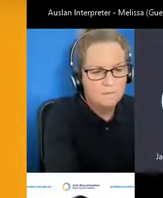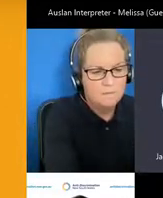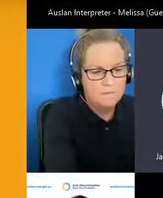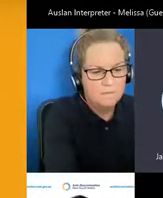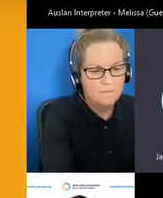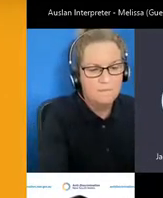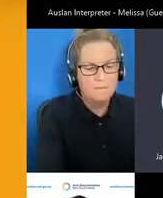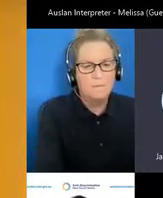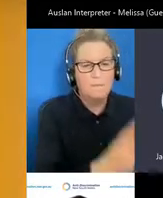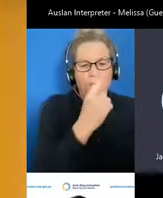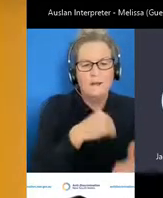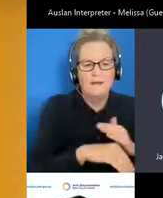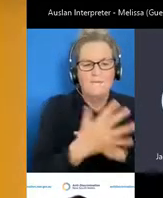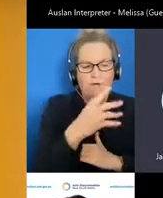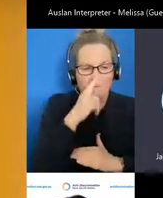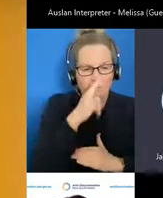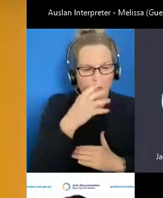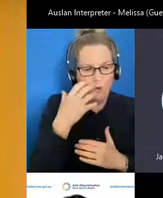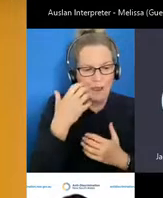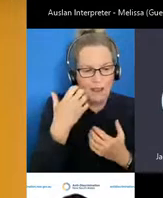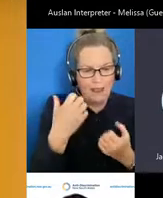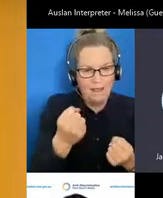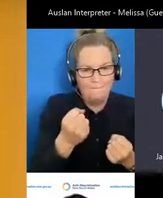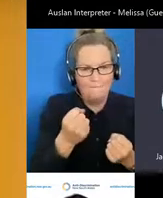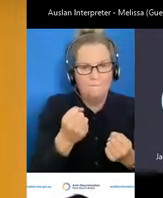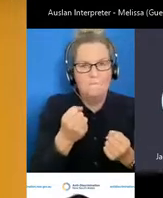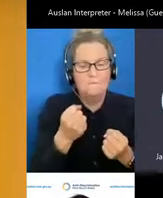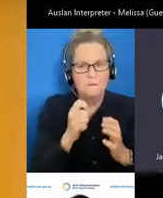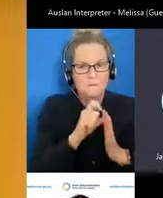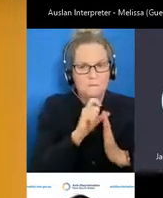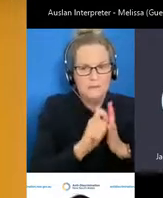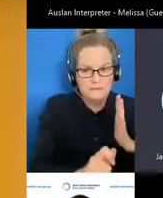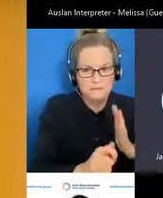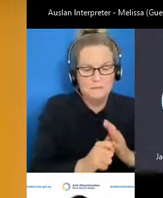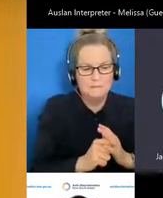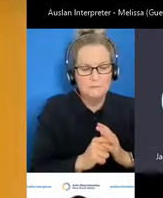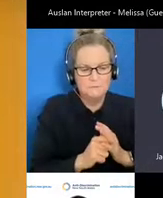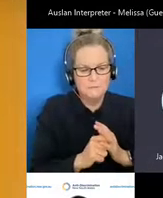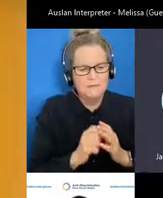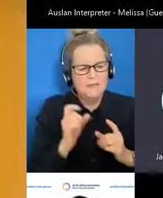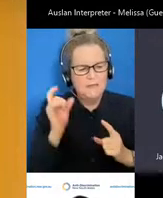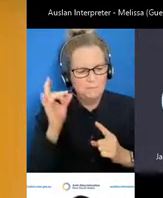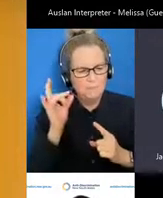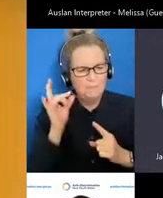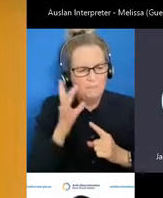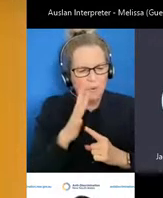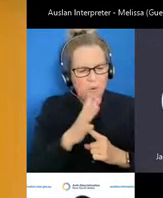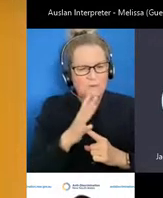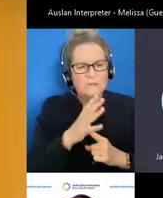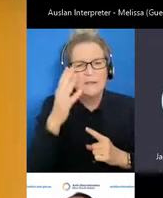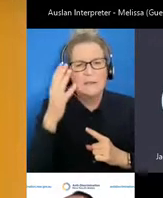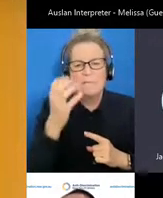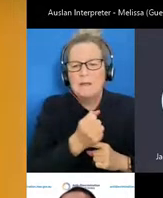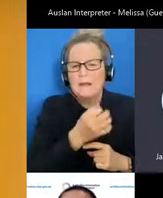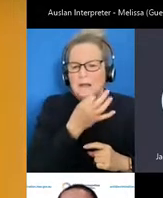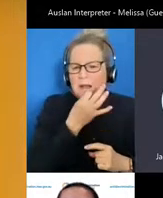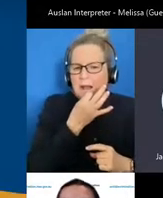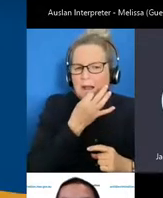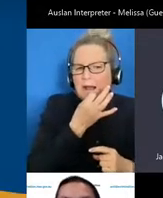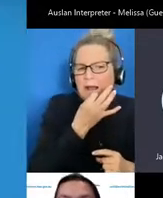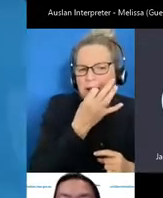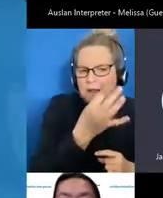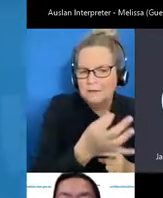One in five people have a disability, so look, it's important to ask those questions, but I think it's also important to be aware of it